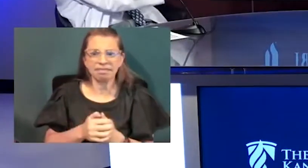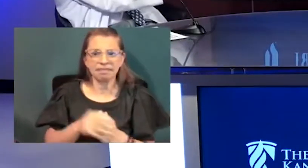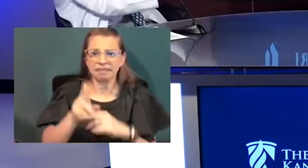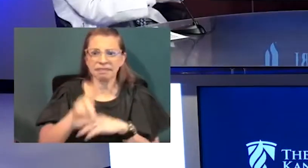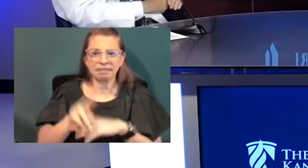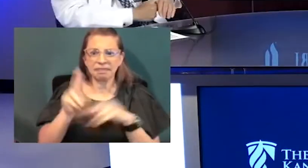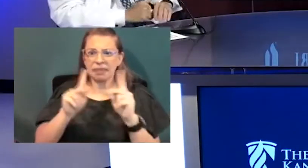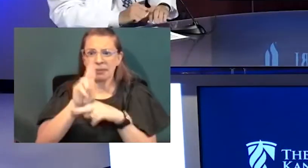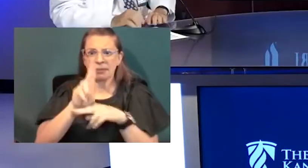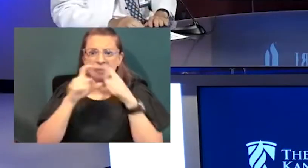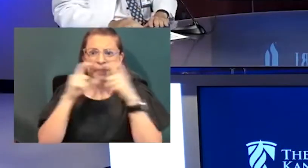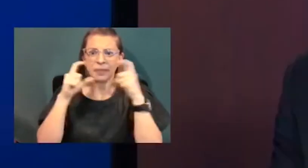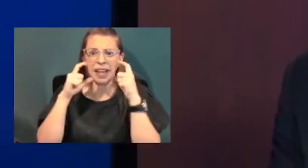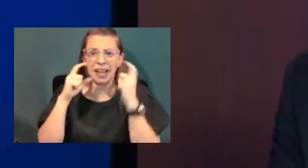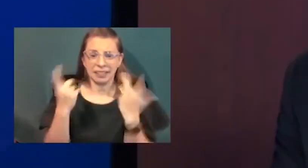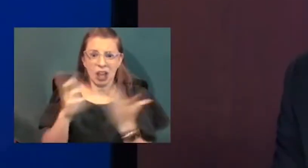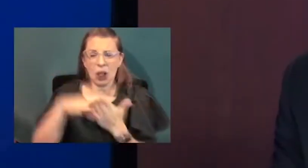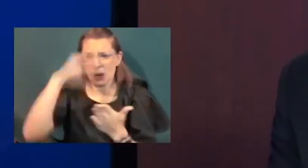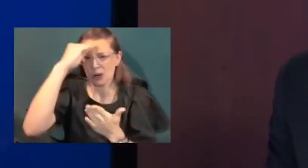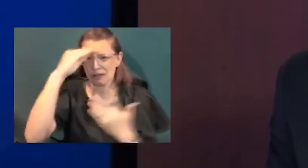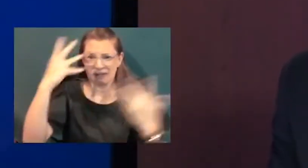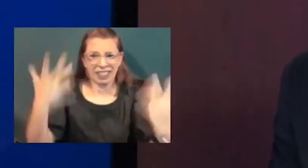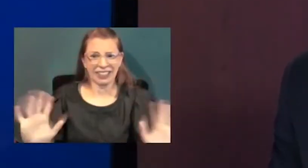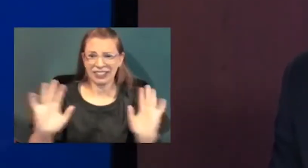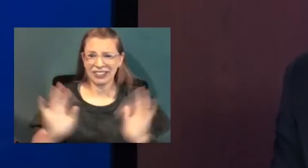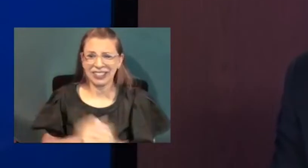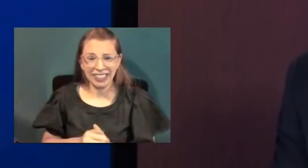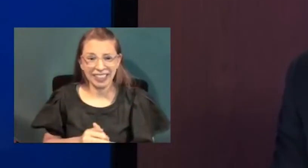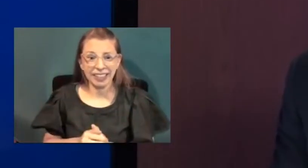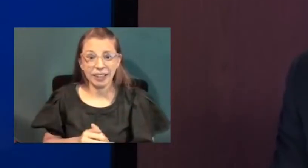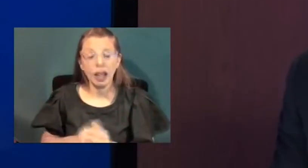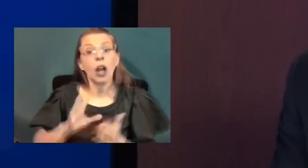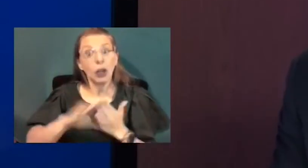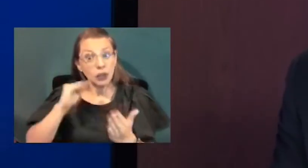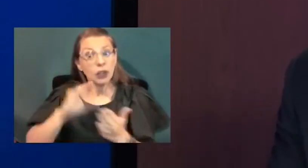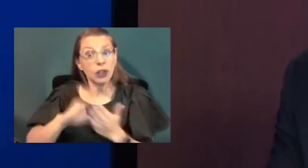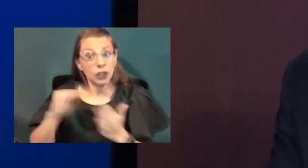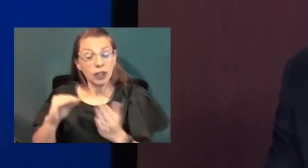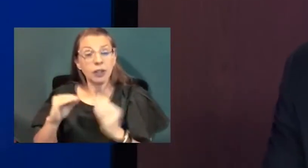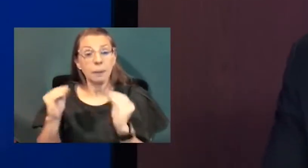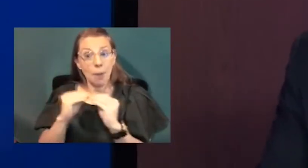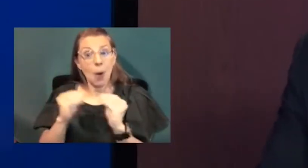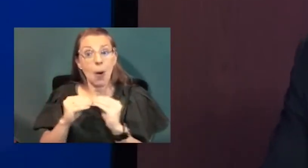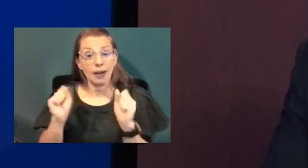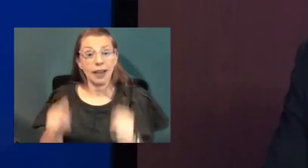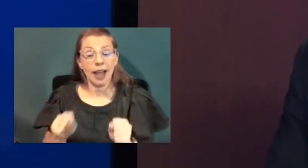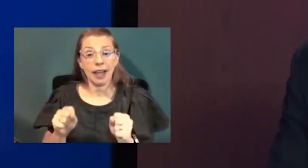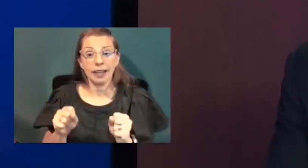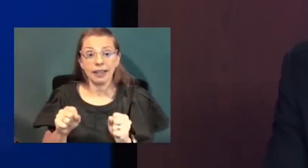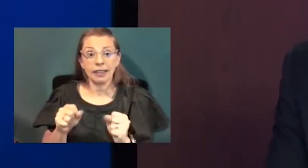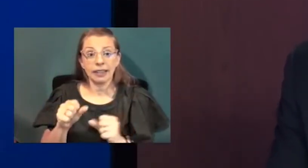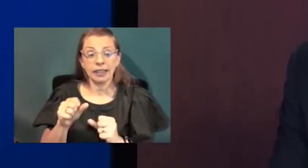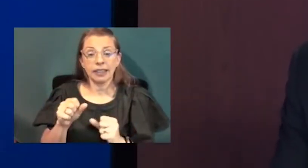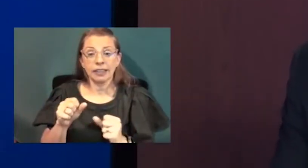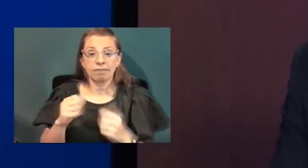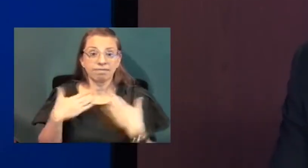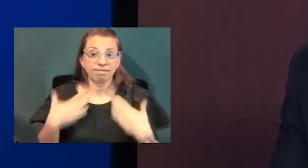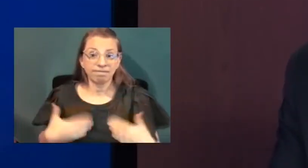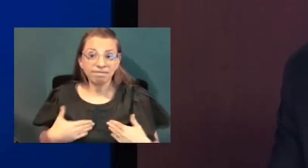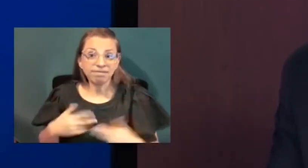is a lesson learned, right? And there is much to learn about how we have distanced, but distanced in a respectable